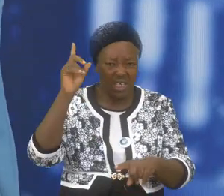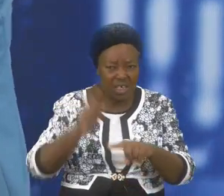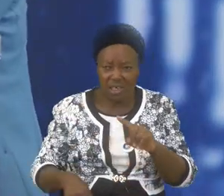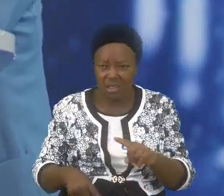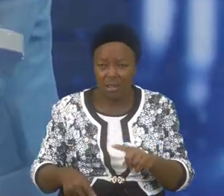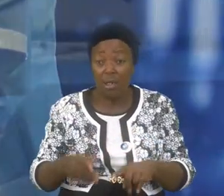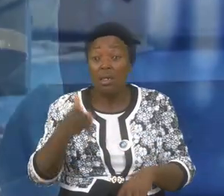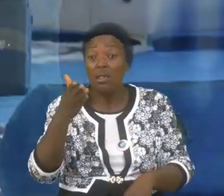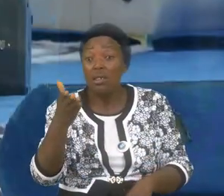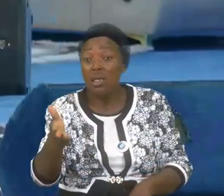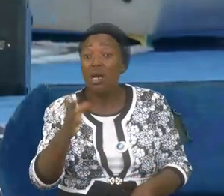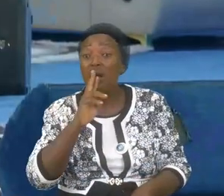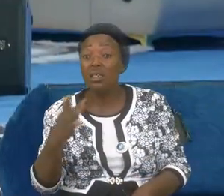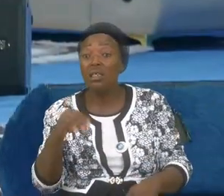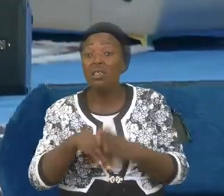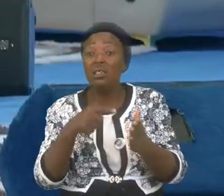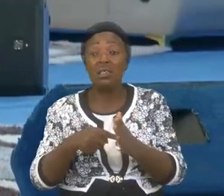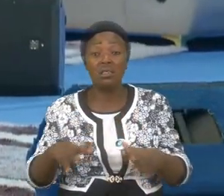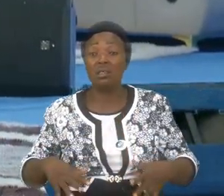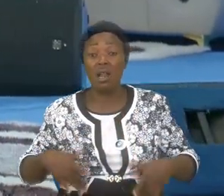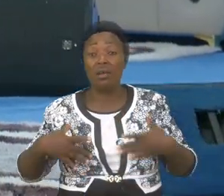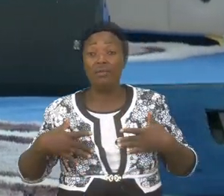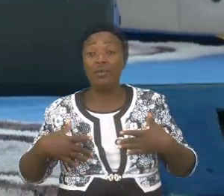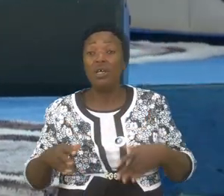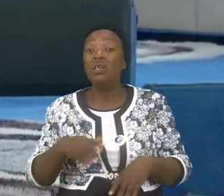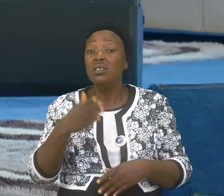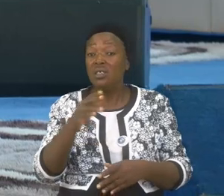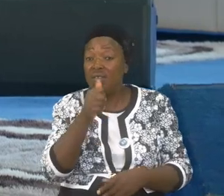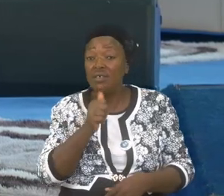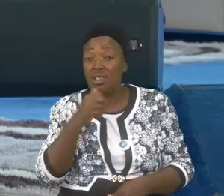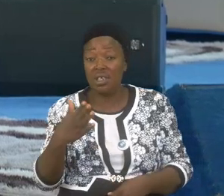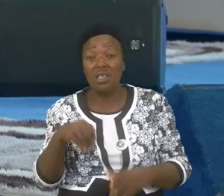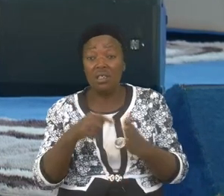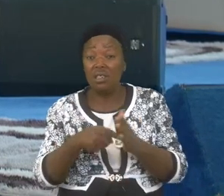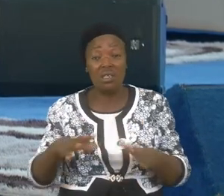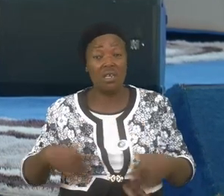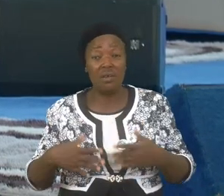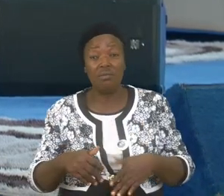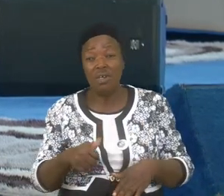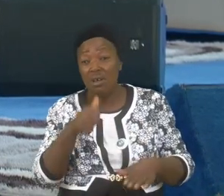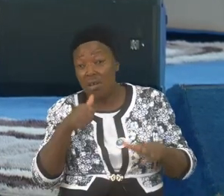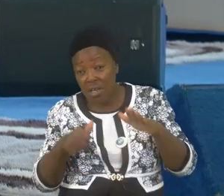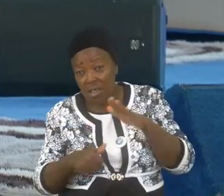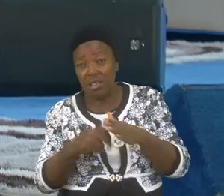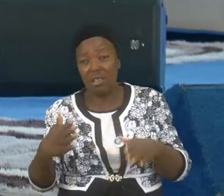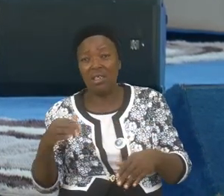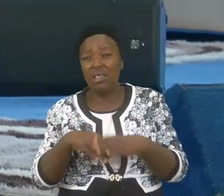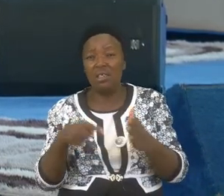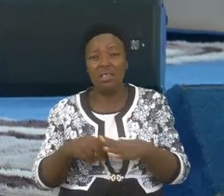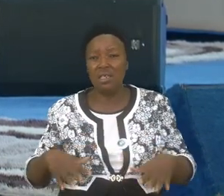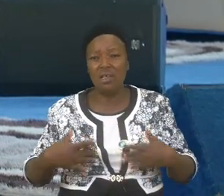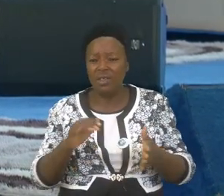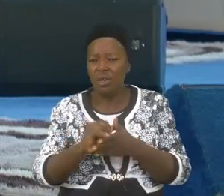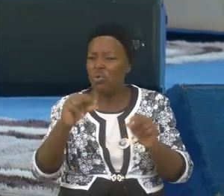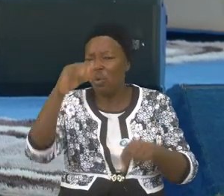some hidden things in this life that no man, wise man, great man, educated